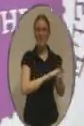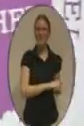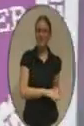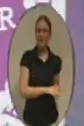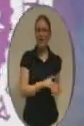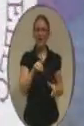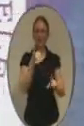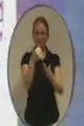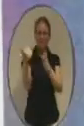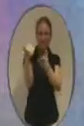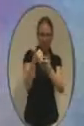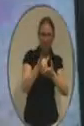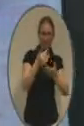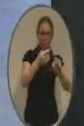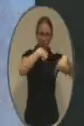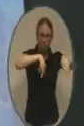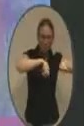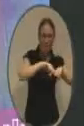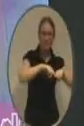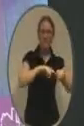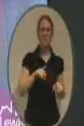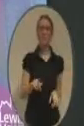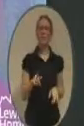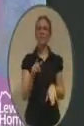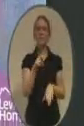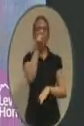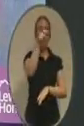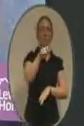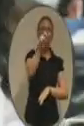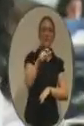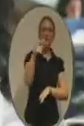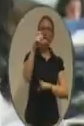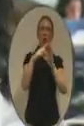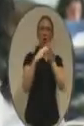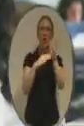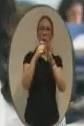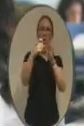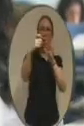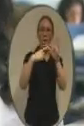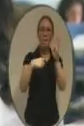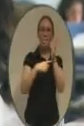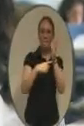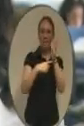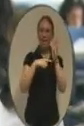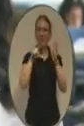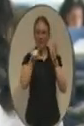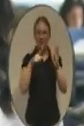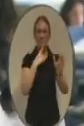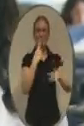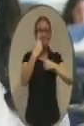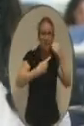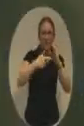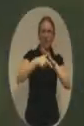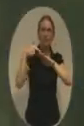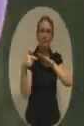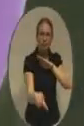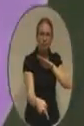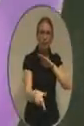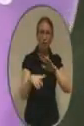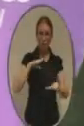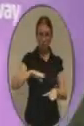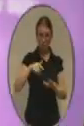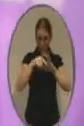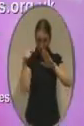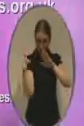Our resident compact has everything that you need to know to get involved. Call us or visit our website to find out more.